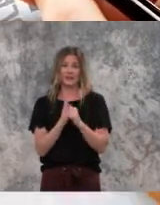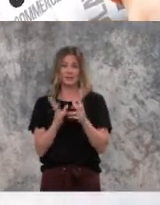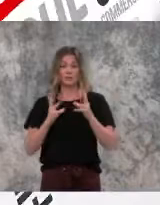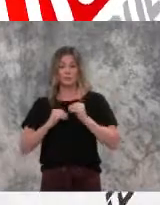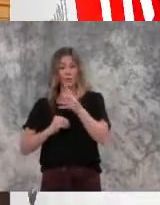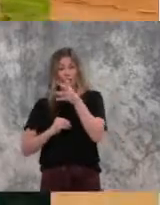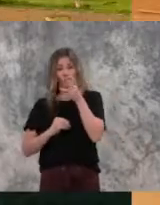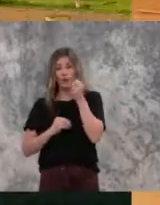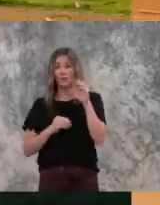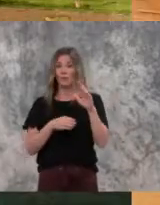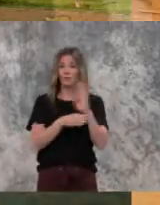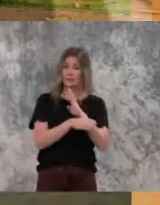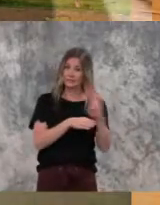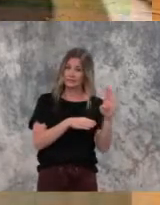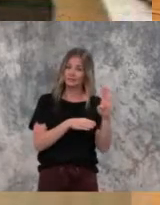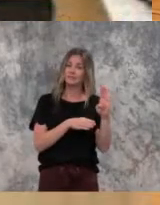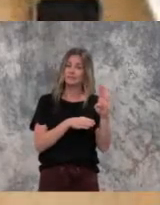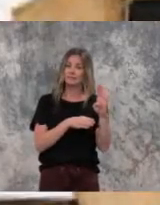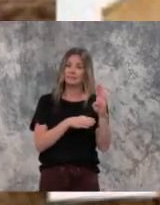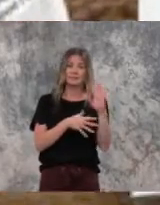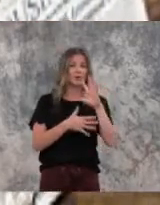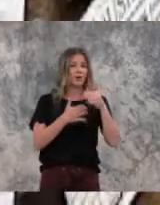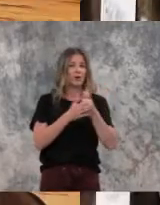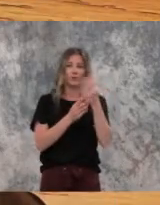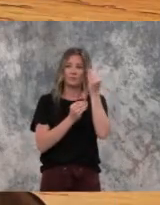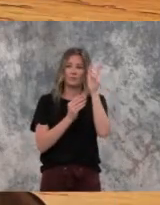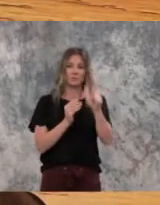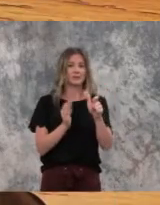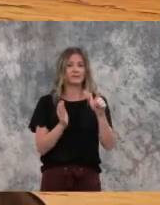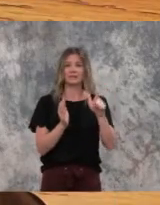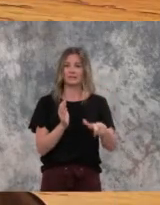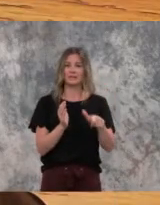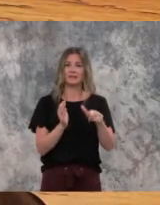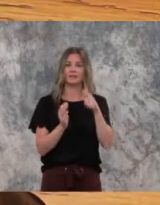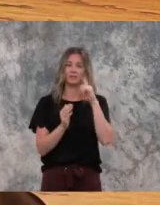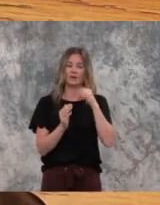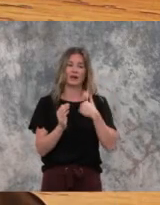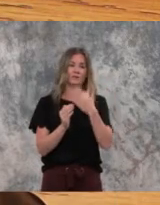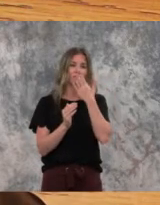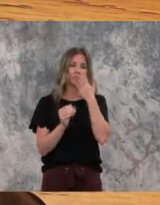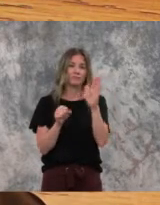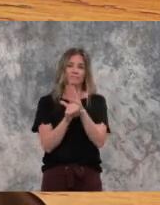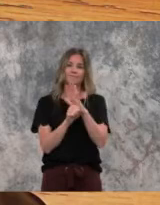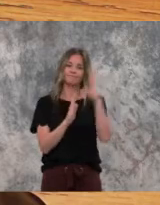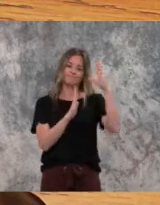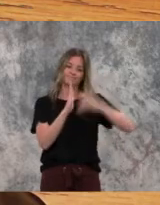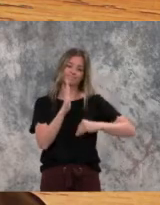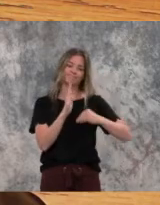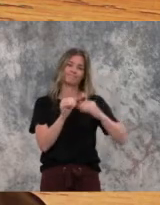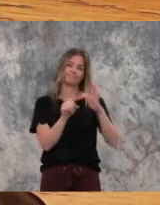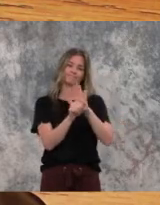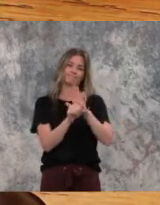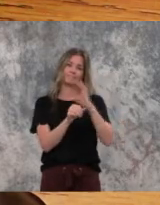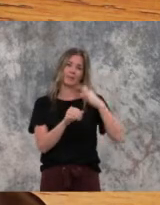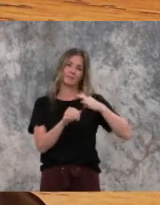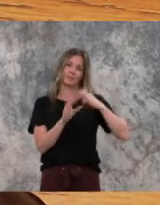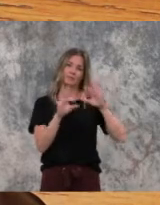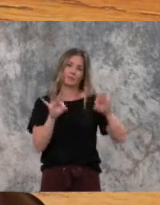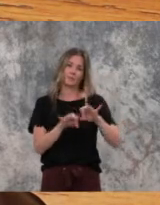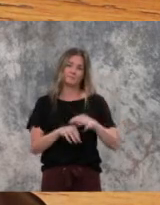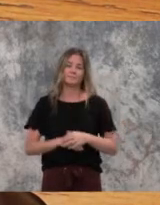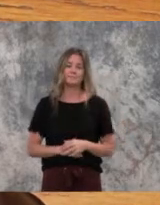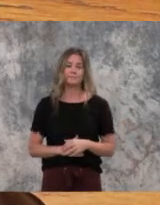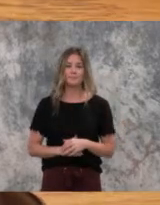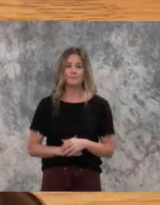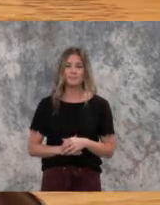account? Do you own a farm or a business? This is all the information you will need in order to have a completed application.